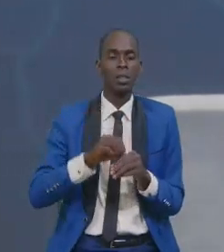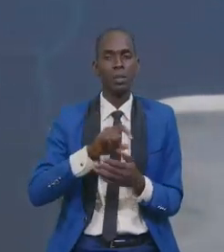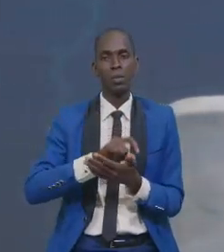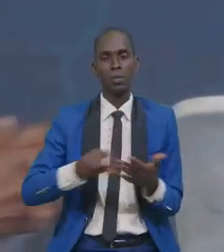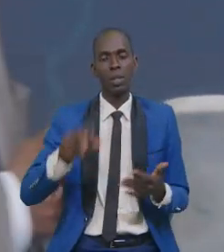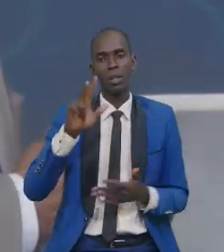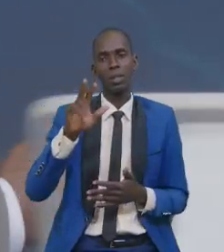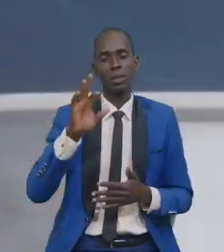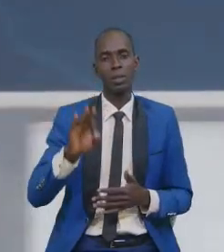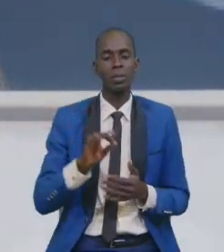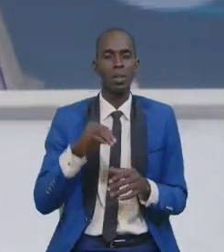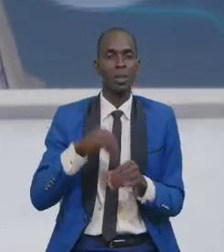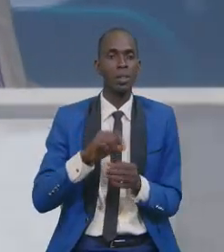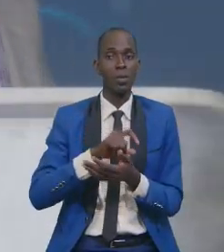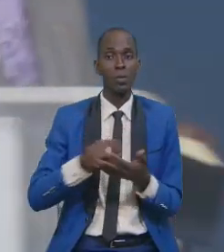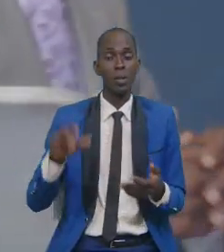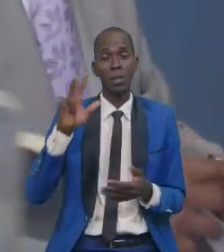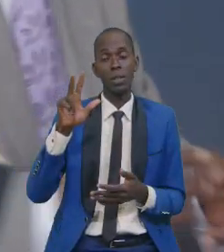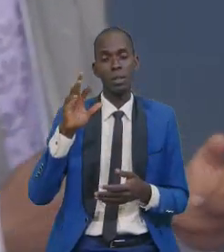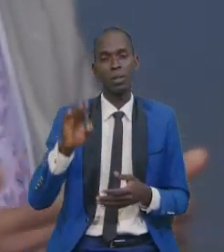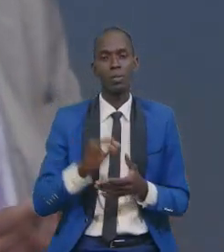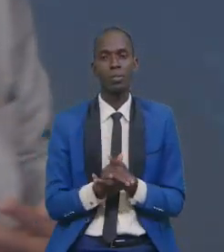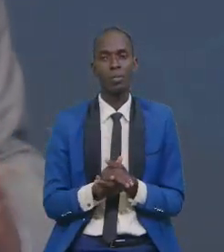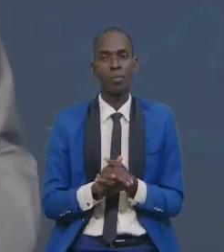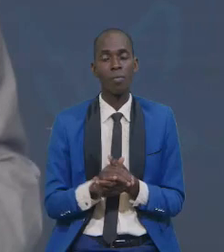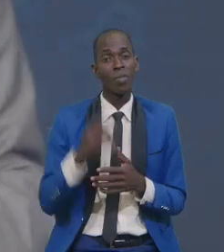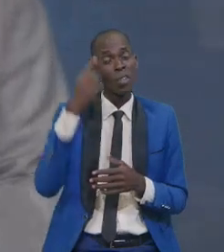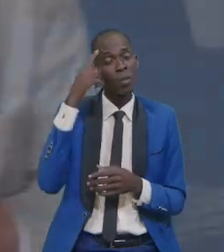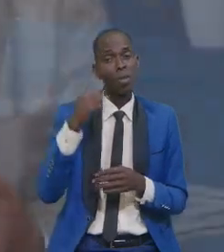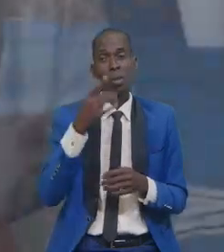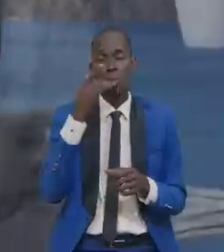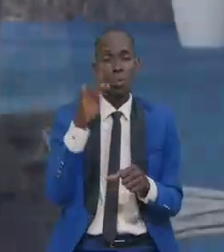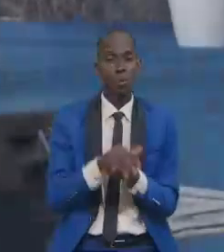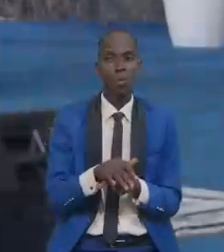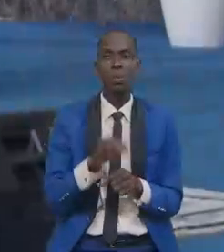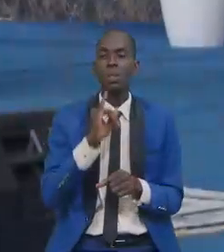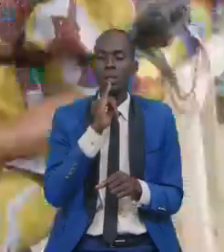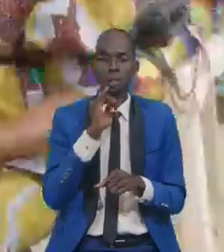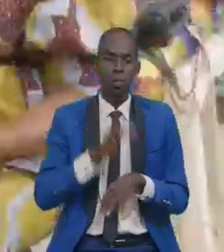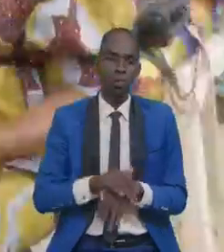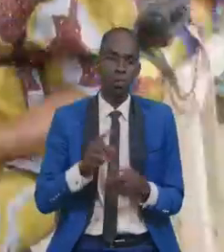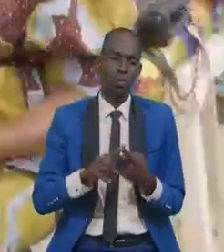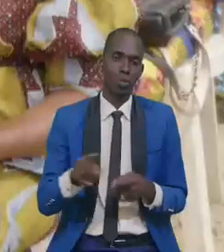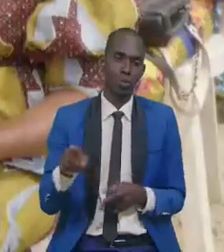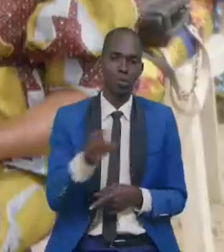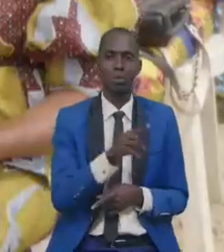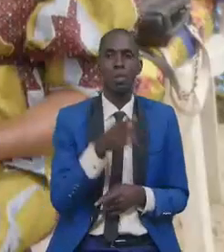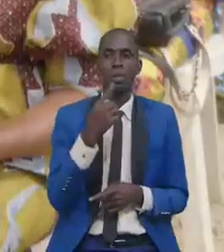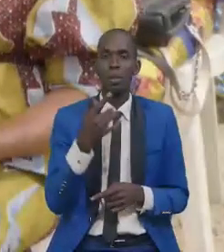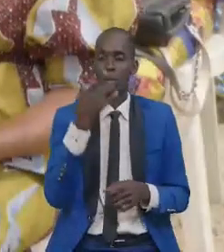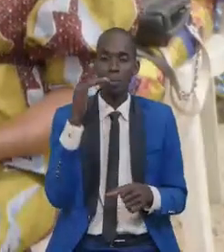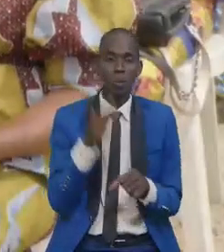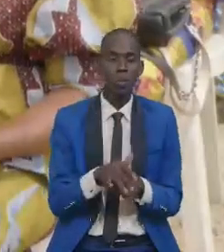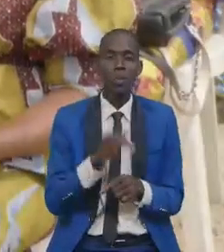39. In verse 39, for the promise is unto you. The promise